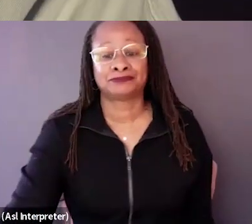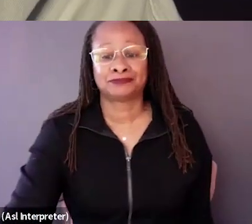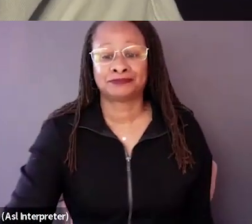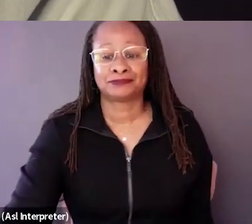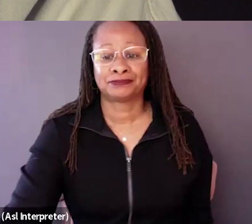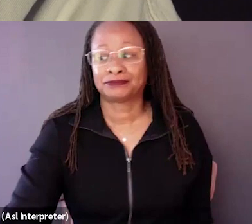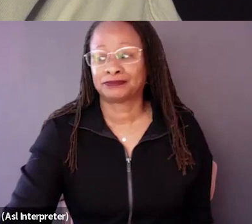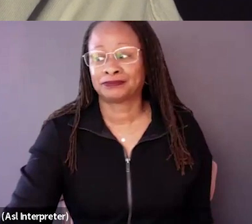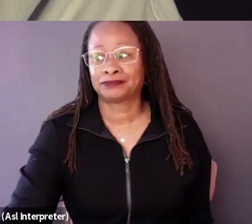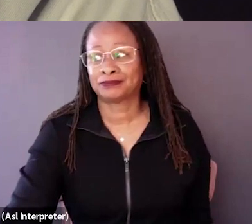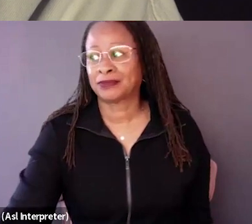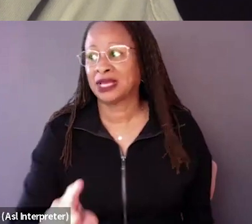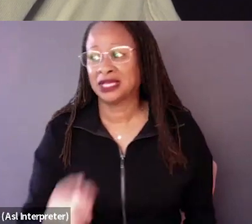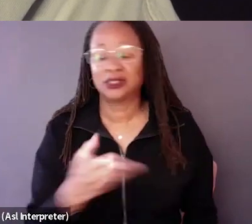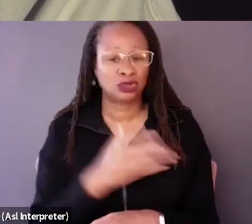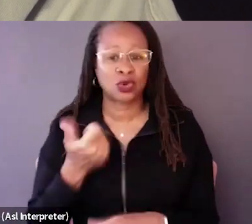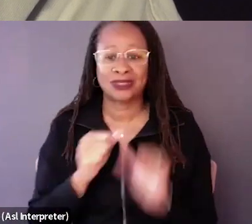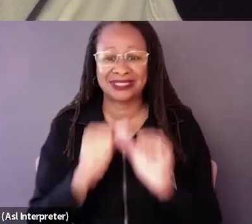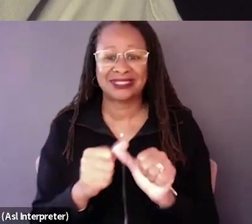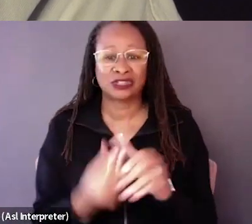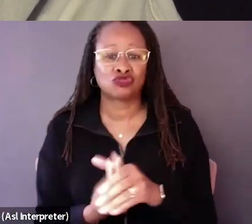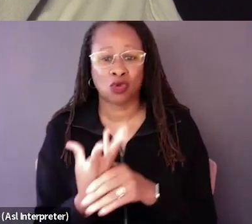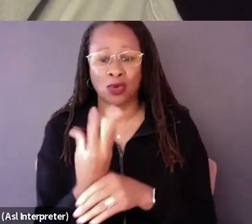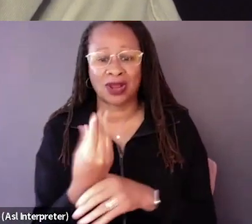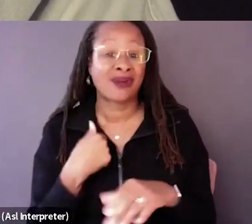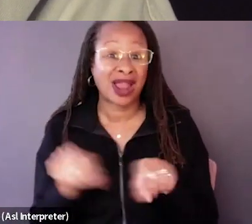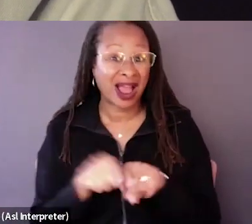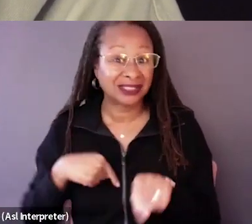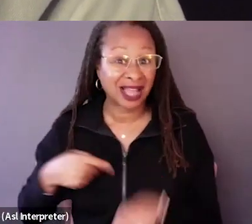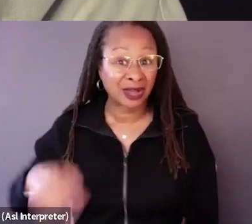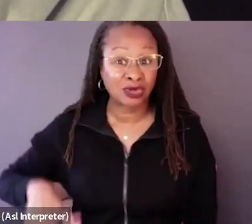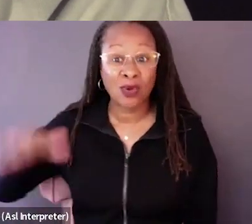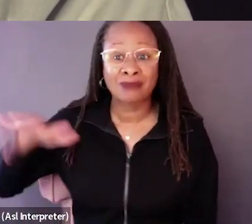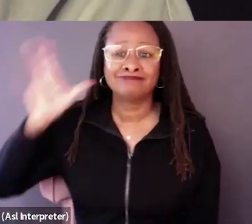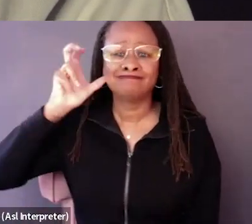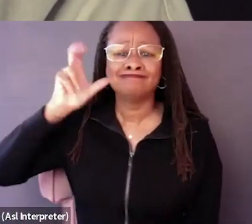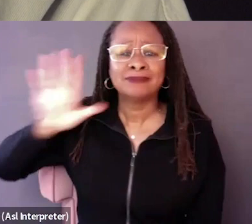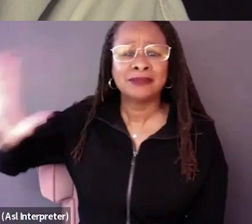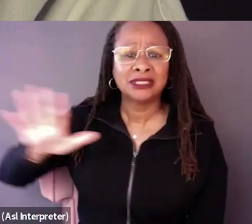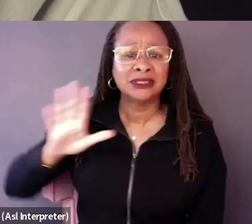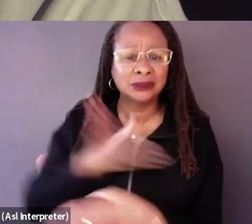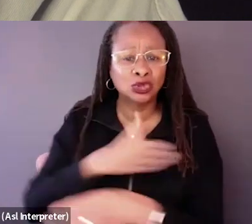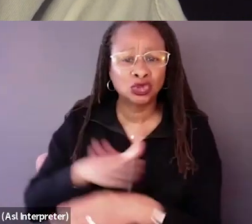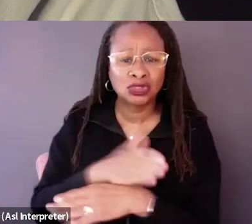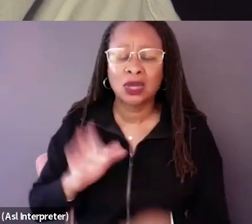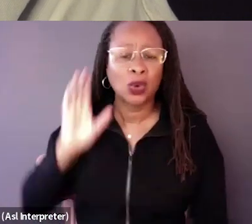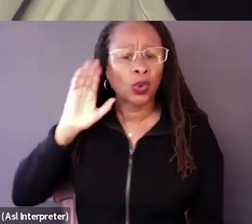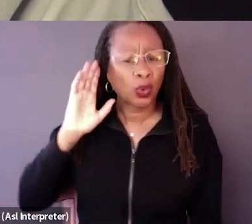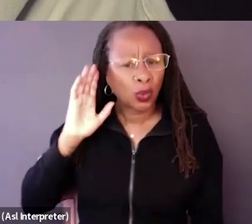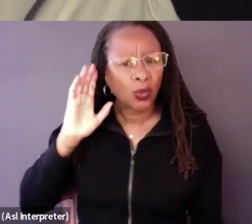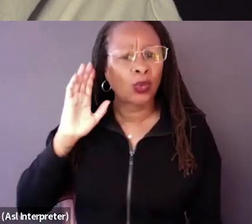His music has always been consistent, and growing up, I was listening to his music. He